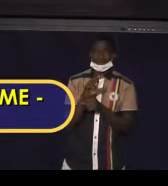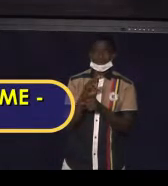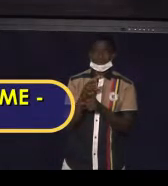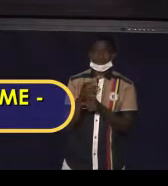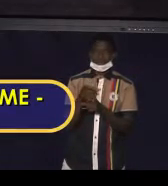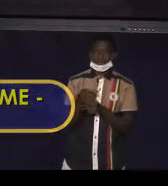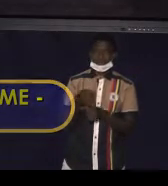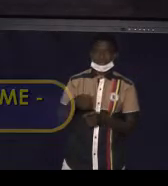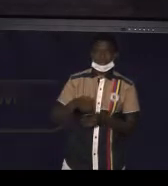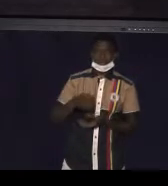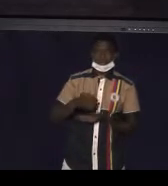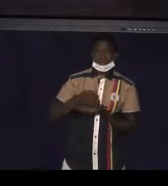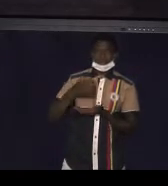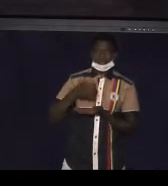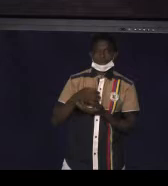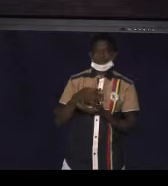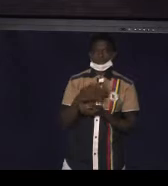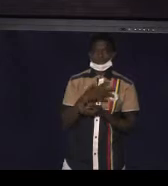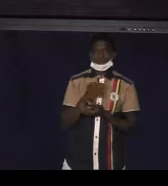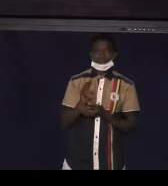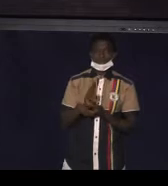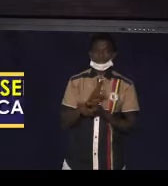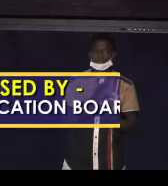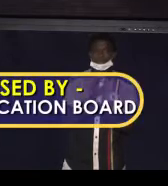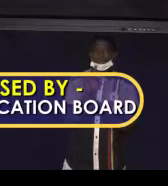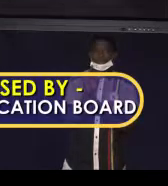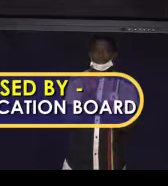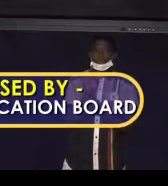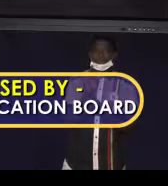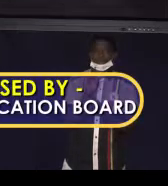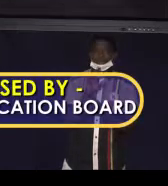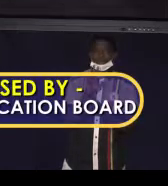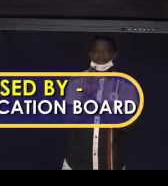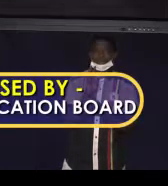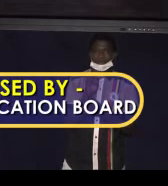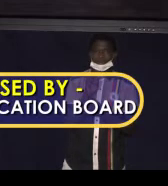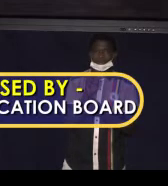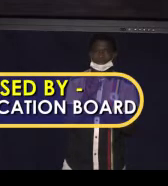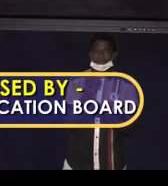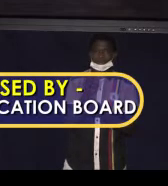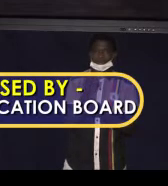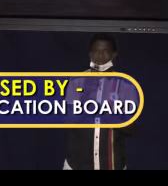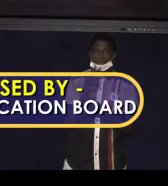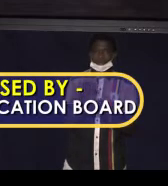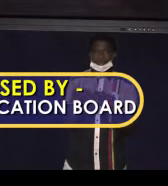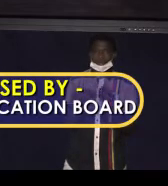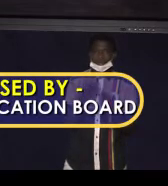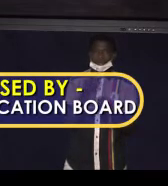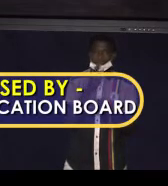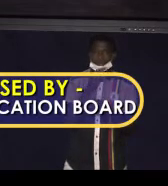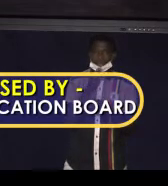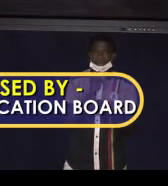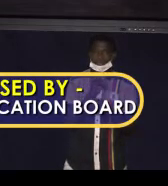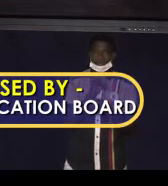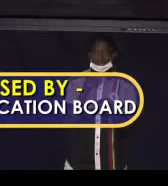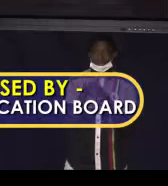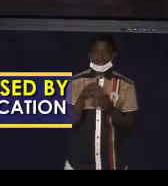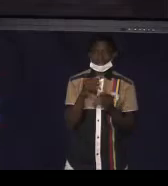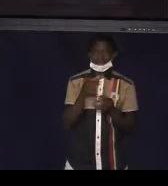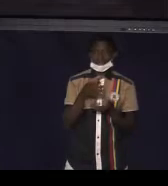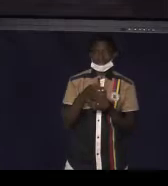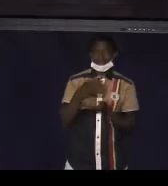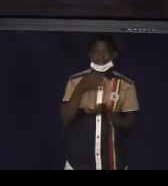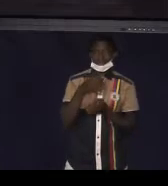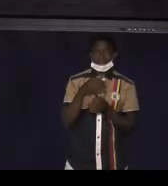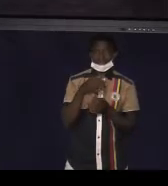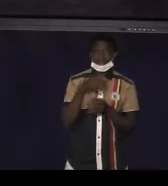a 2-liter bottle that is filled up, and she uses 856 milliliters of water. How much water is left in the bottle after Z